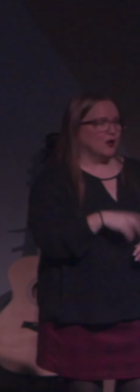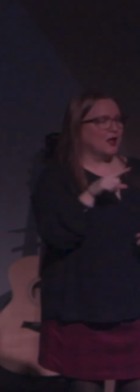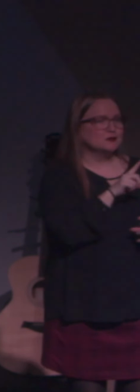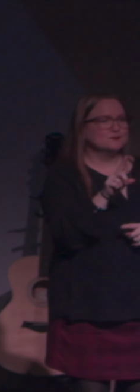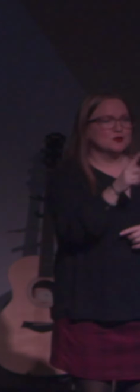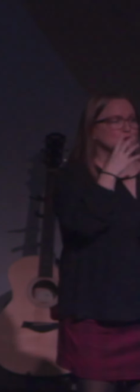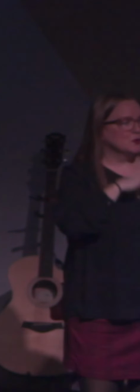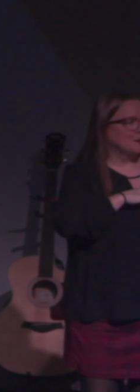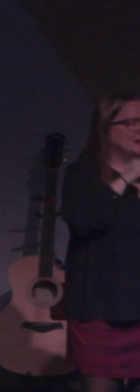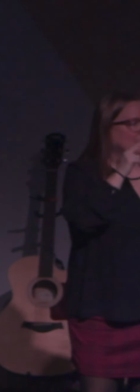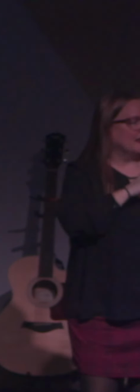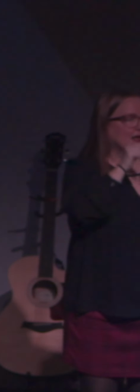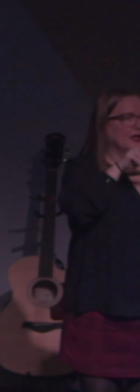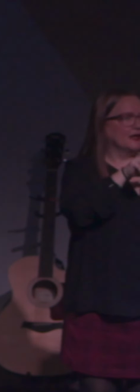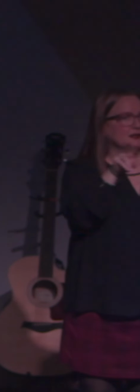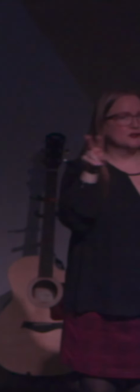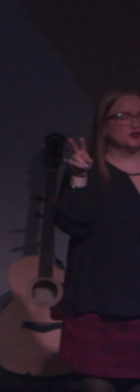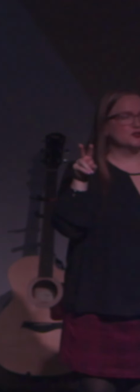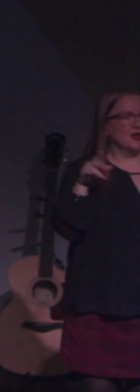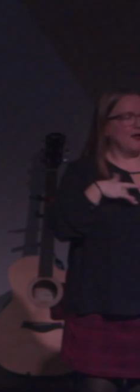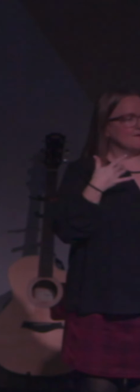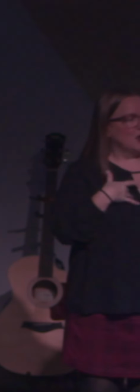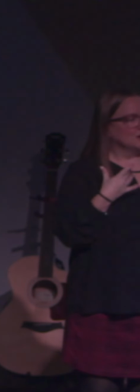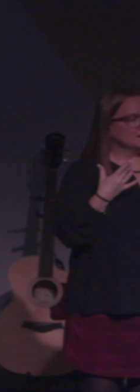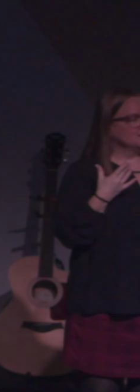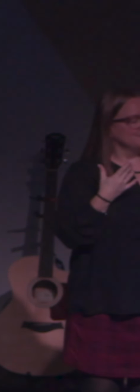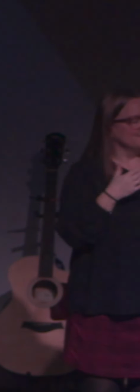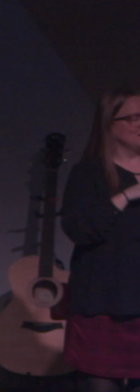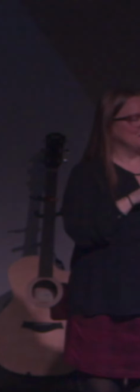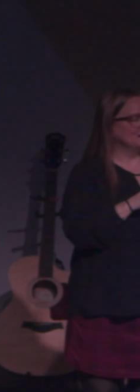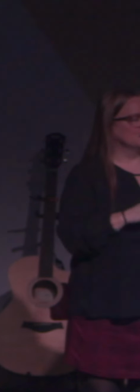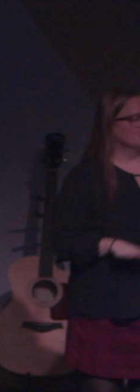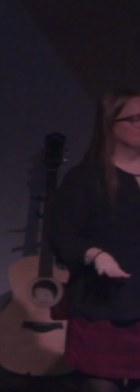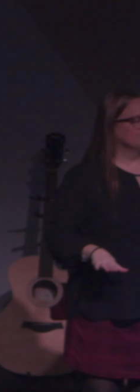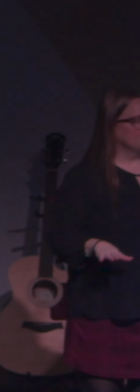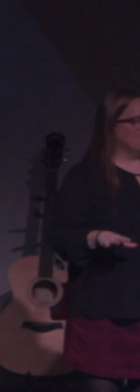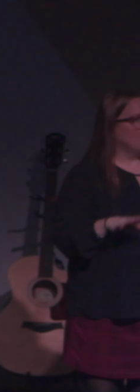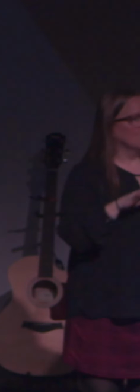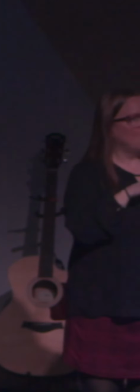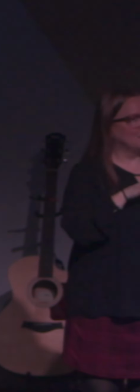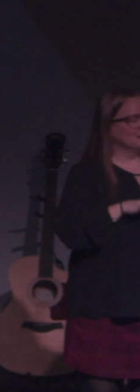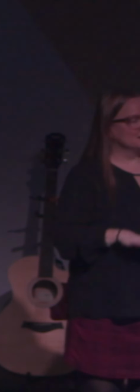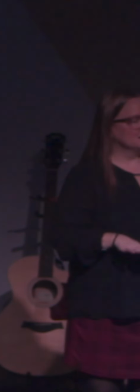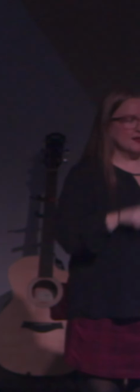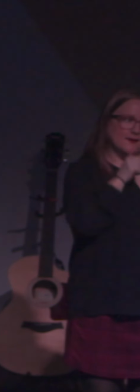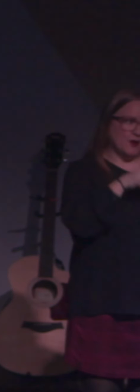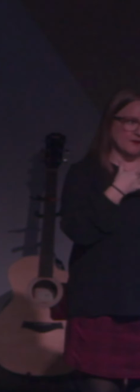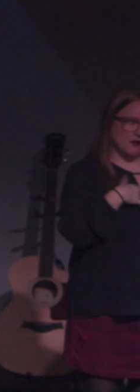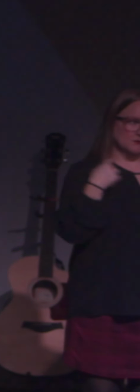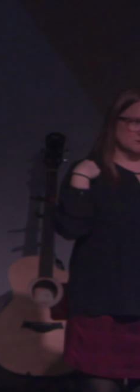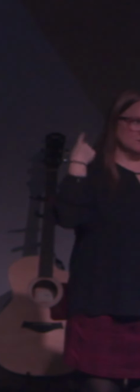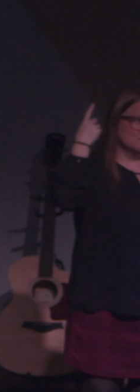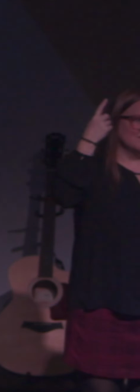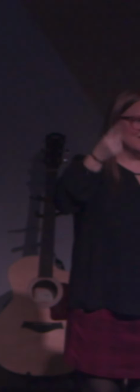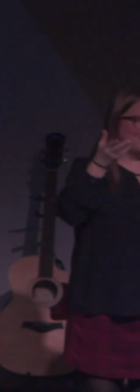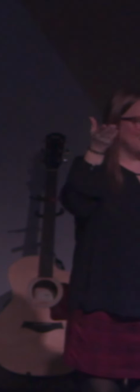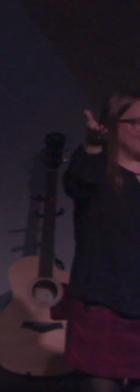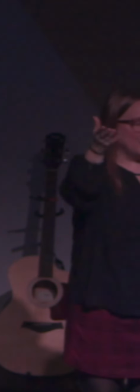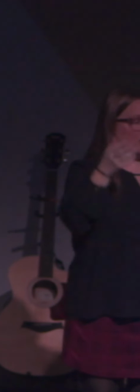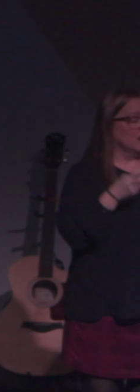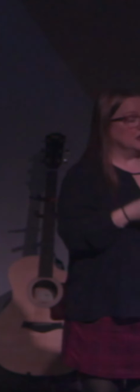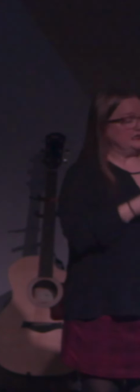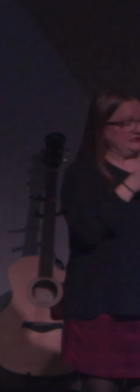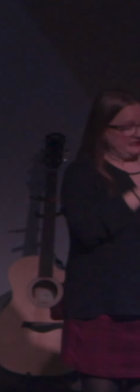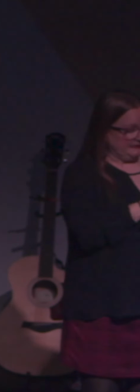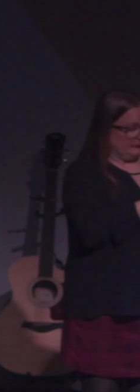around the building, and just I felt a peace. I felt a calmness that I haven't felt in a long time there. And so It was a very difficult